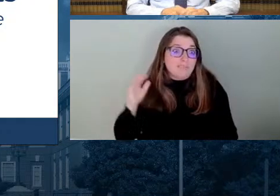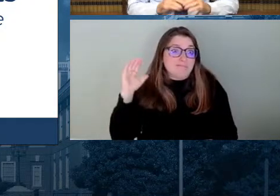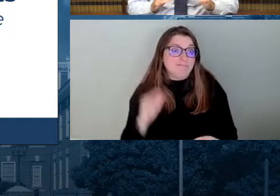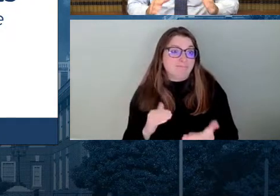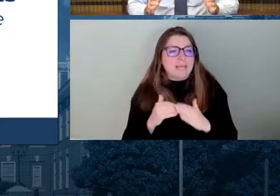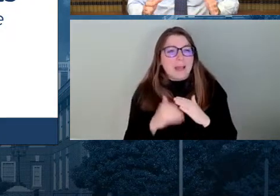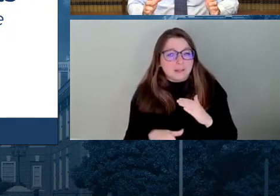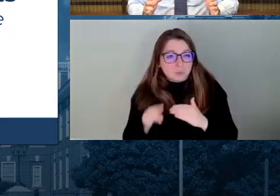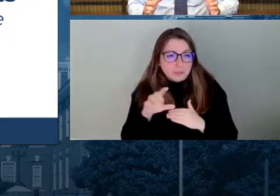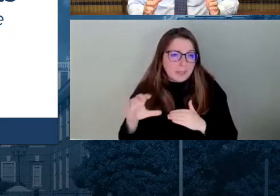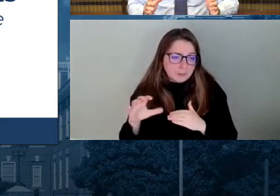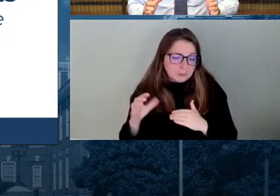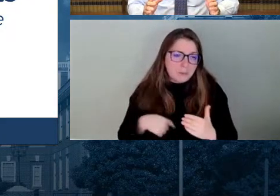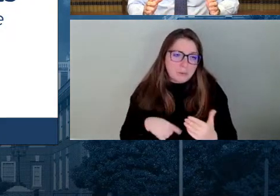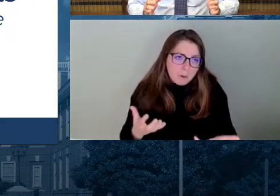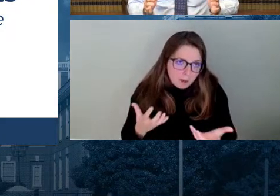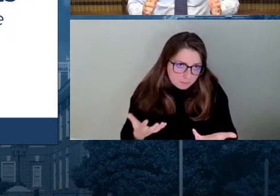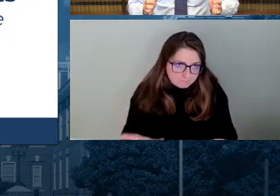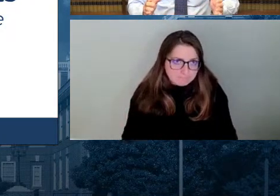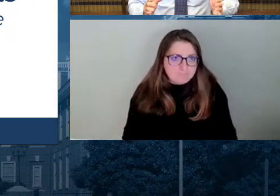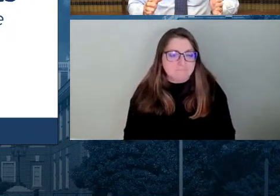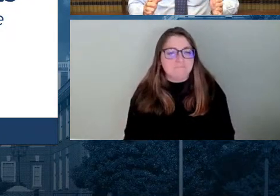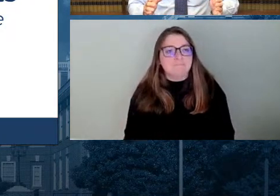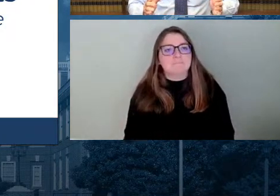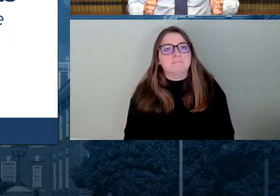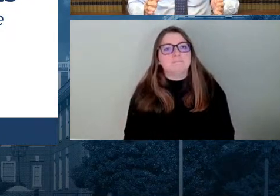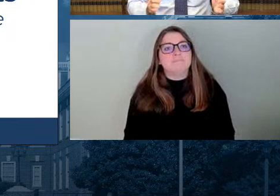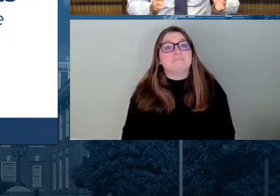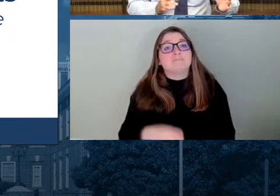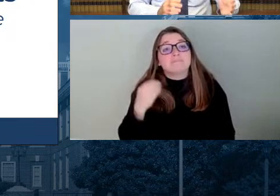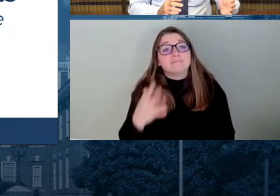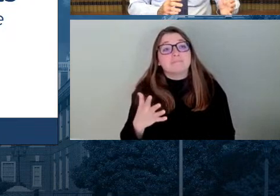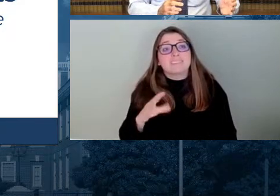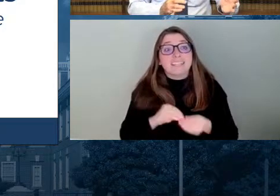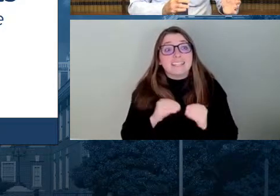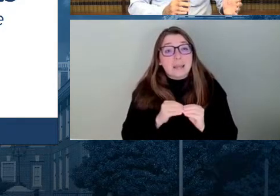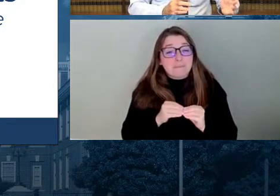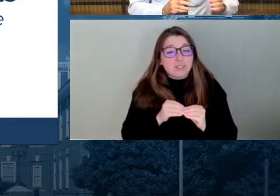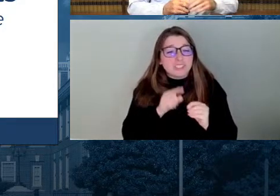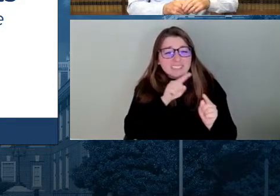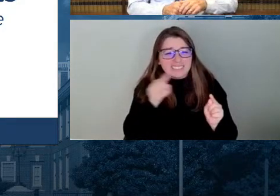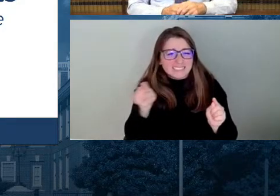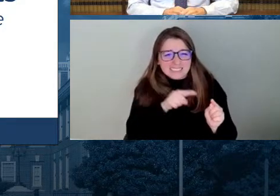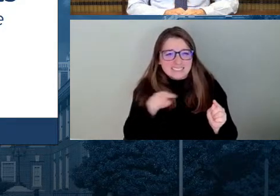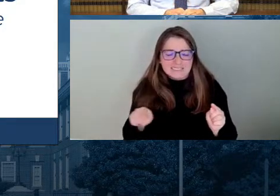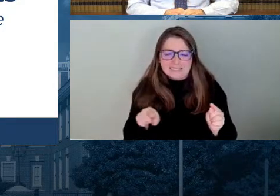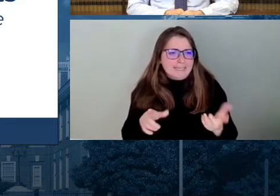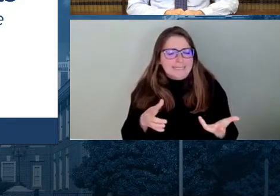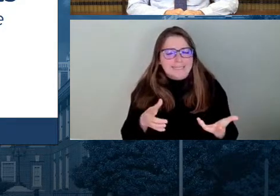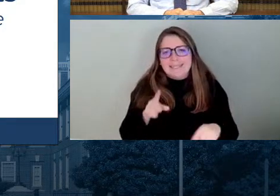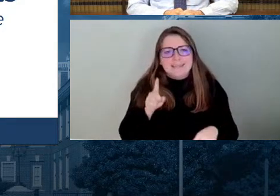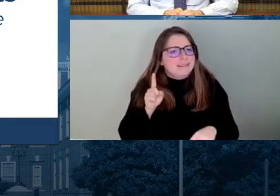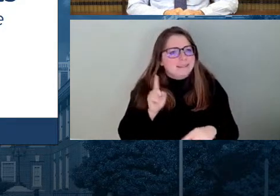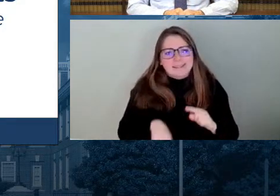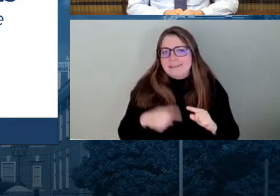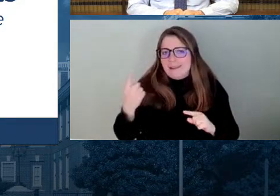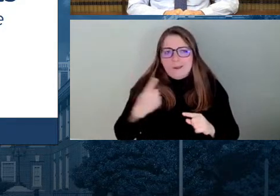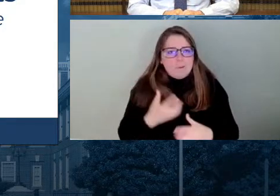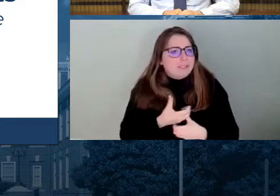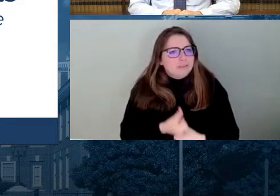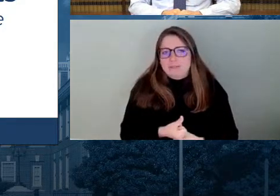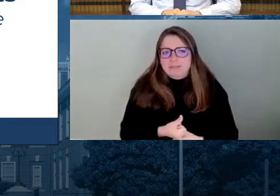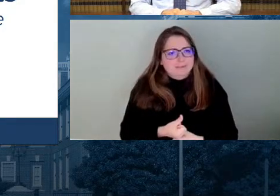It's also very important to point out that these numbers are not as reliable as the numbers that we used in the